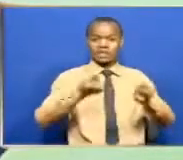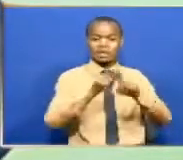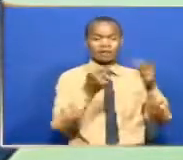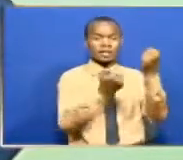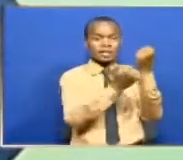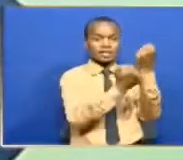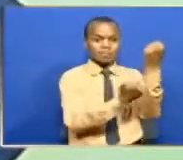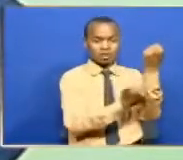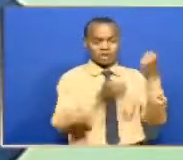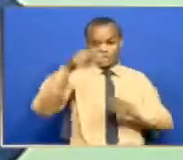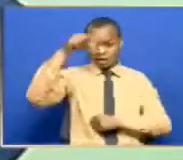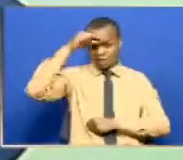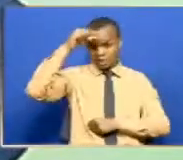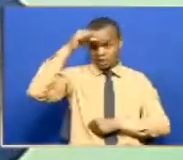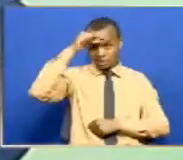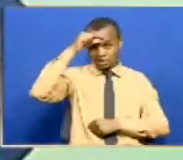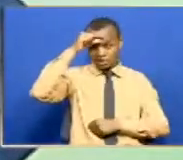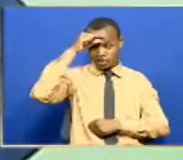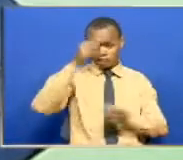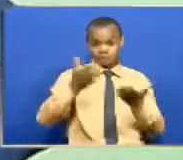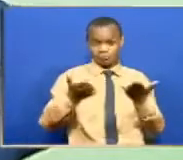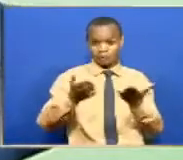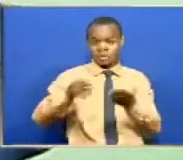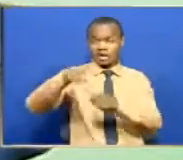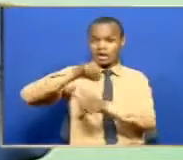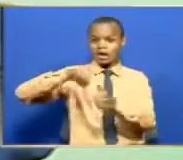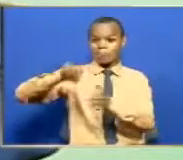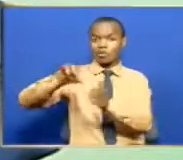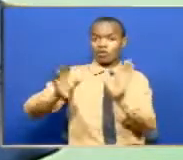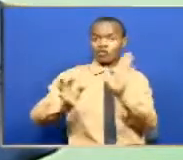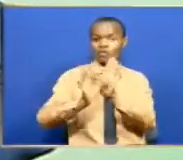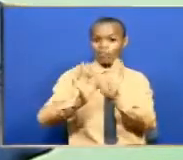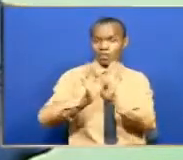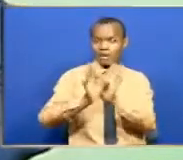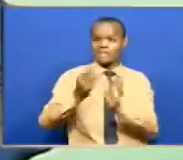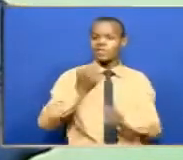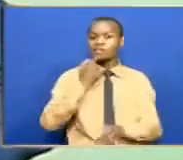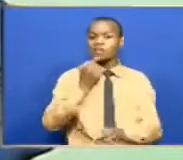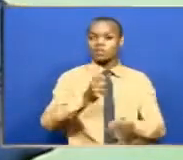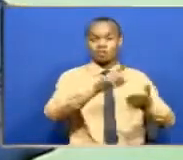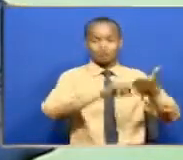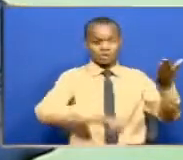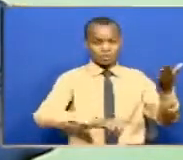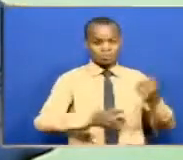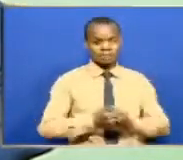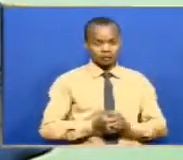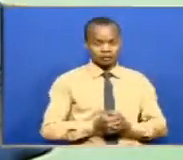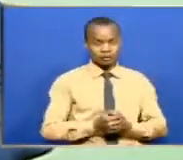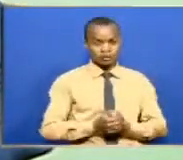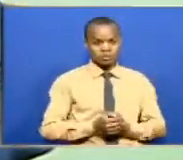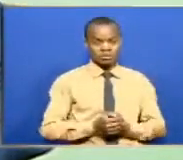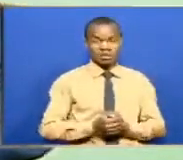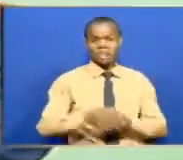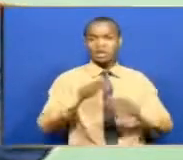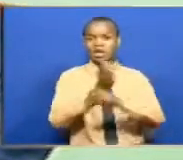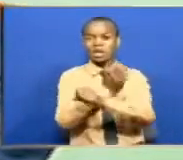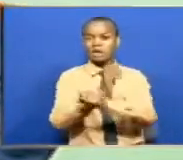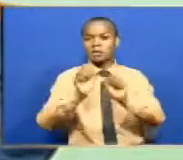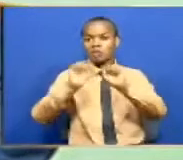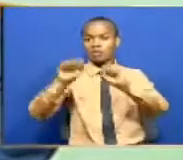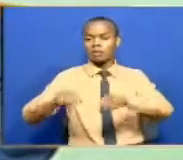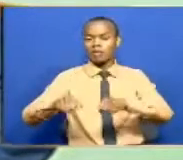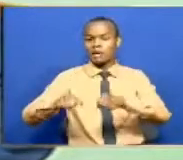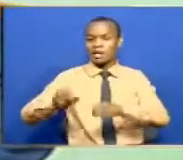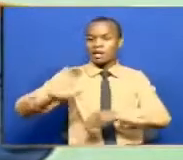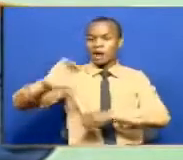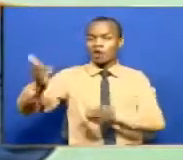government fronted revenue sharing formula, saying it will be particularly impossible to cushion the losing counties in